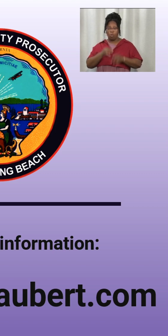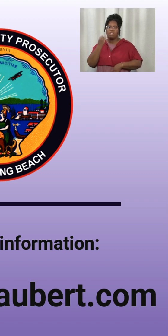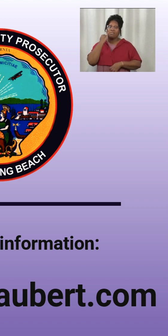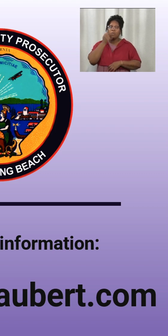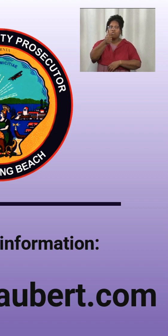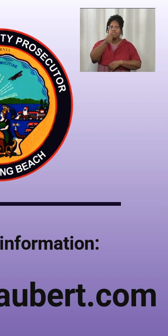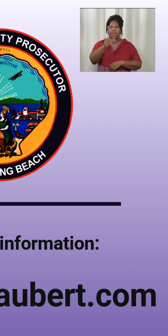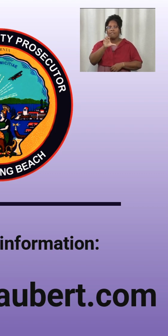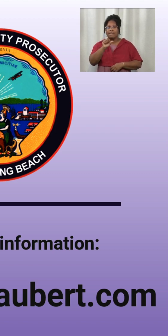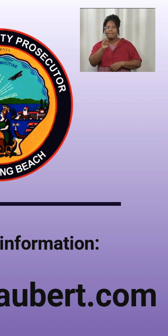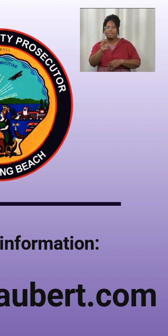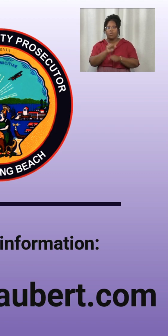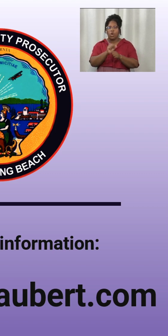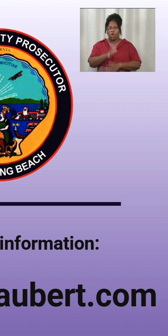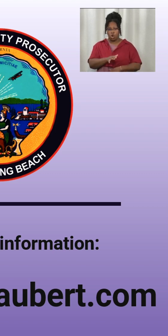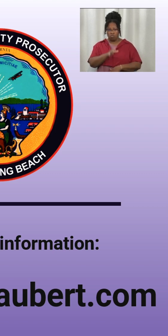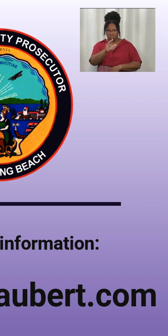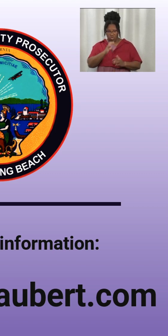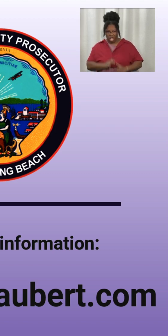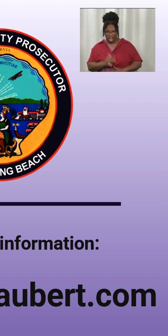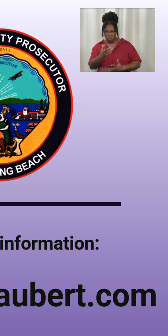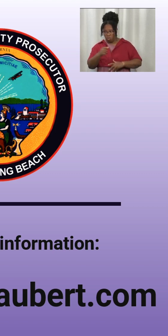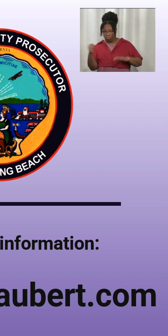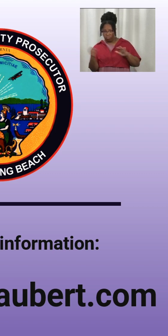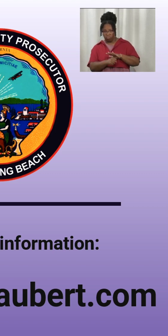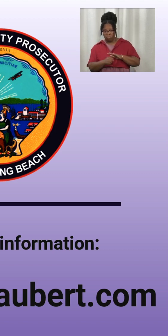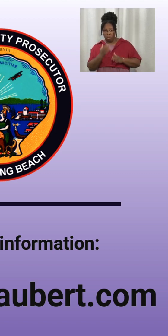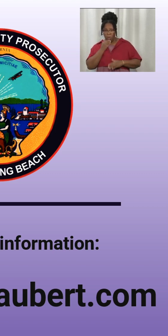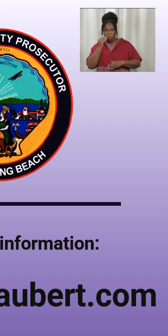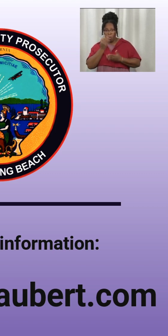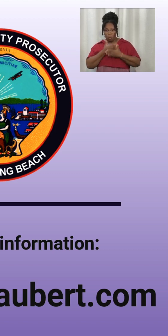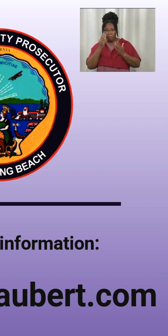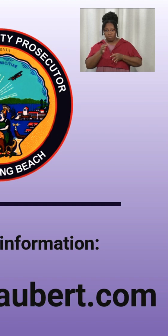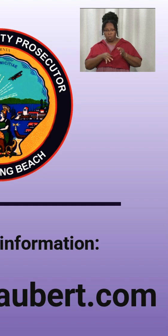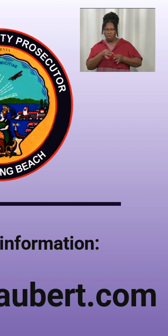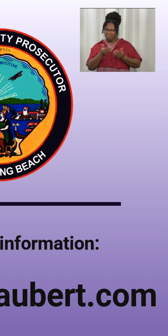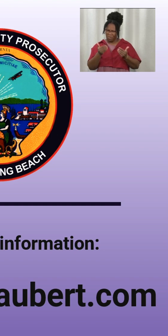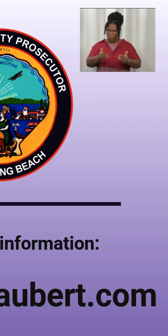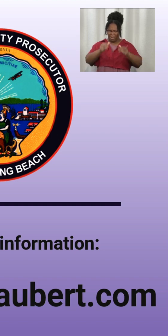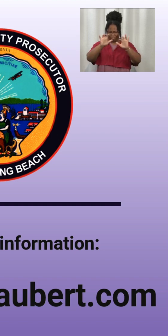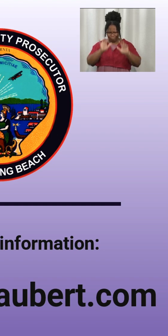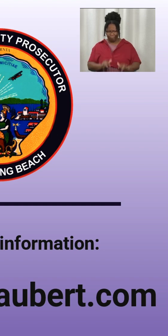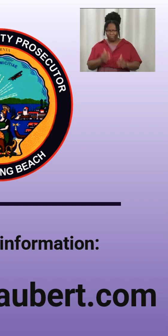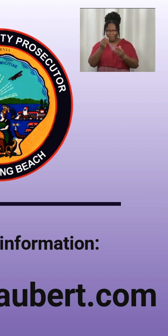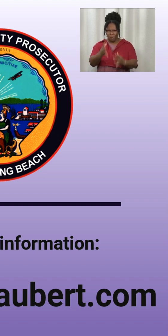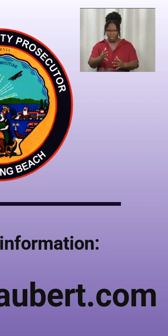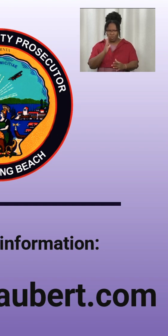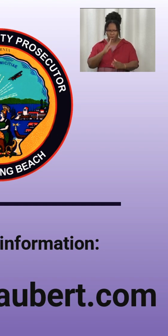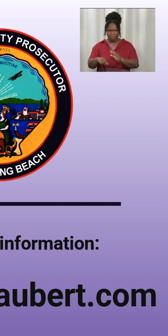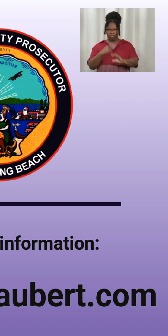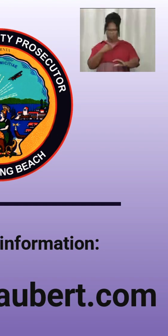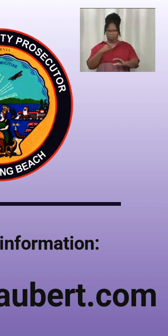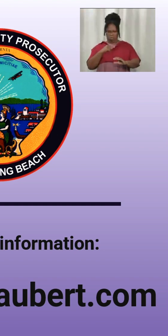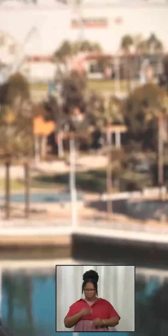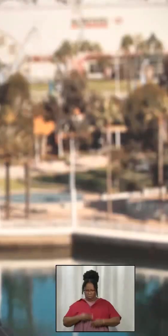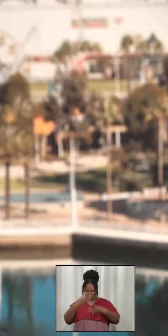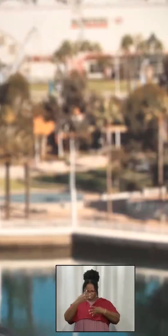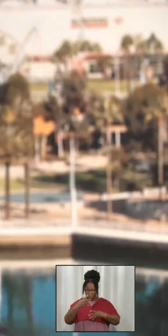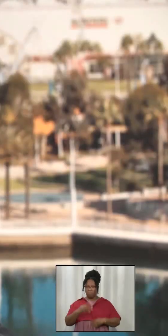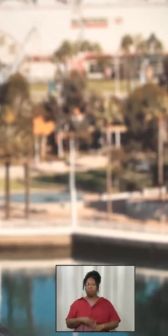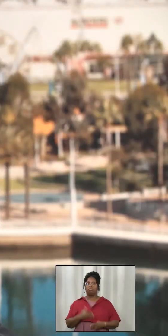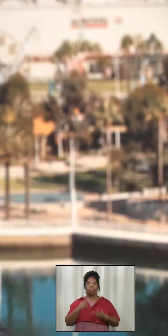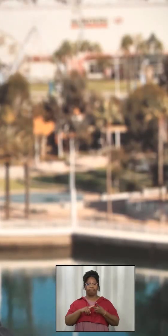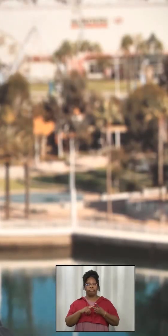to be considered for homeless court, you can input that person's information and it comes to us. Also, there's information about the Guides app.